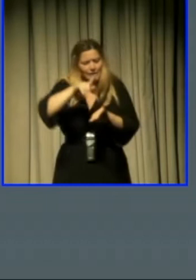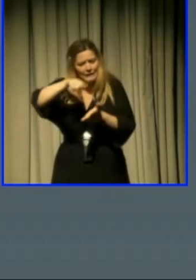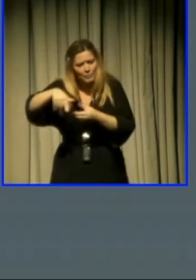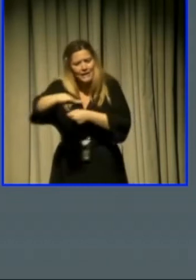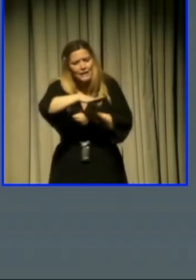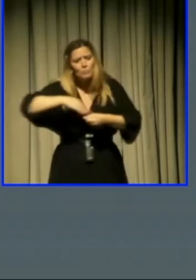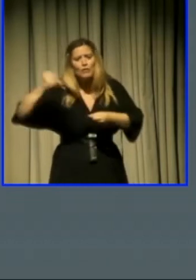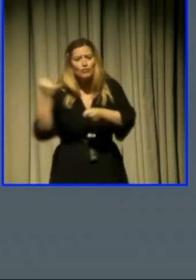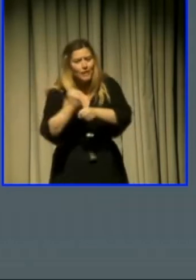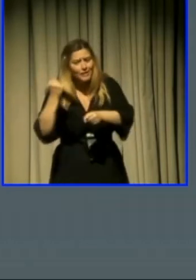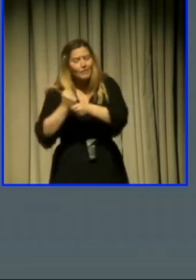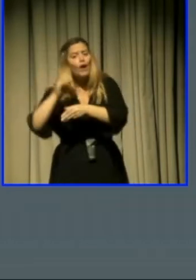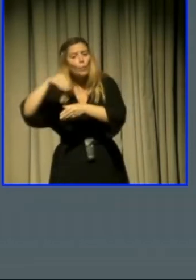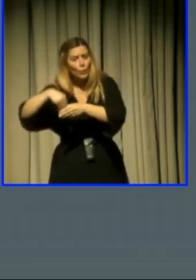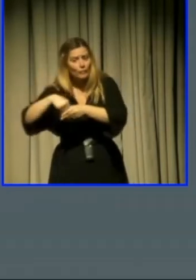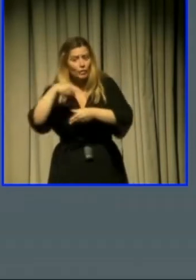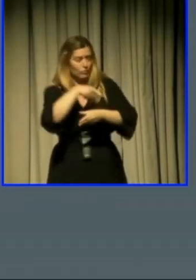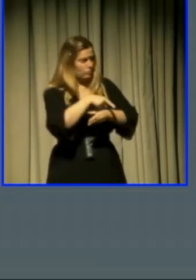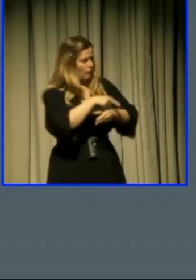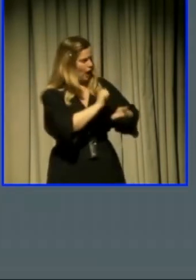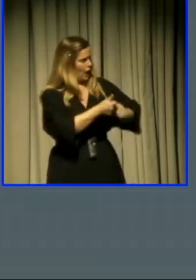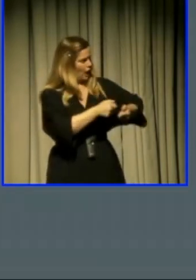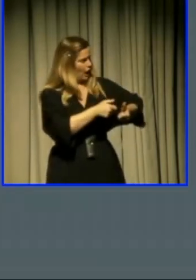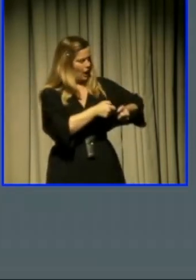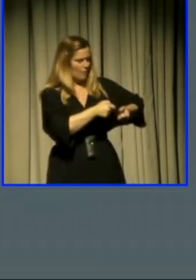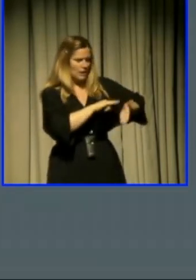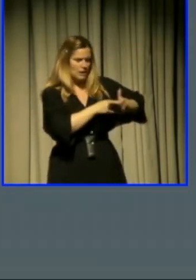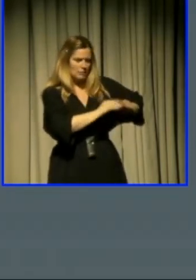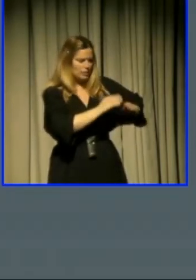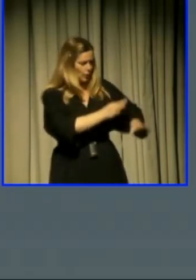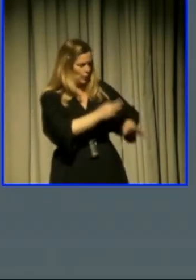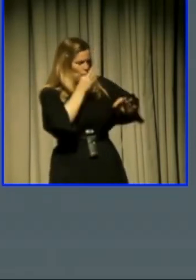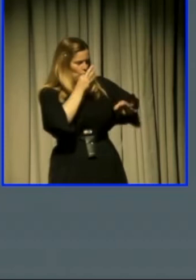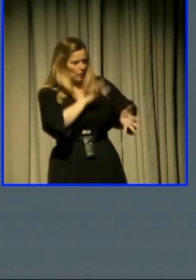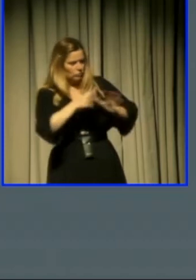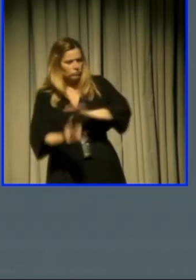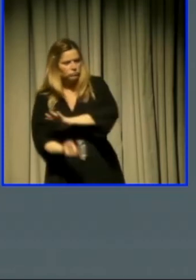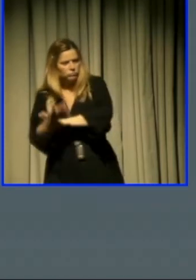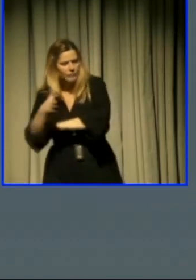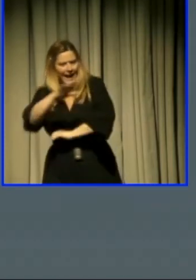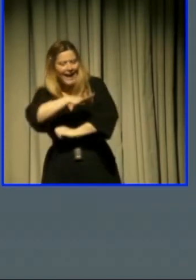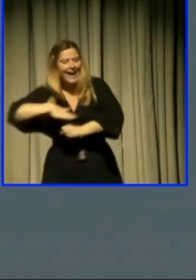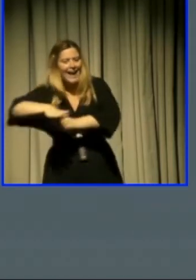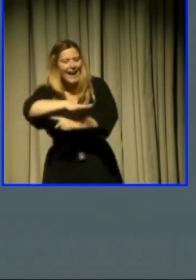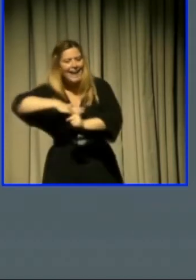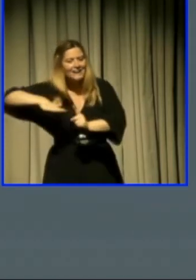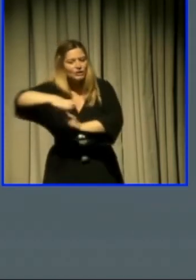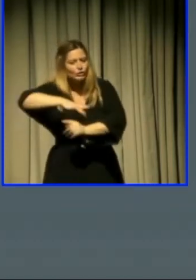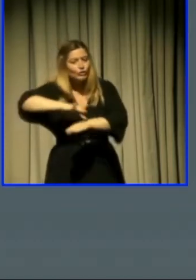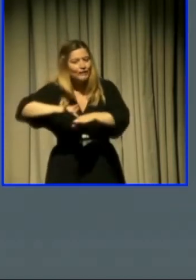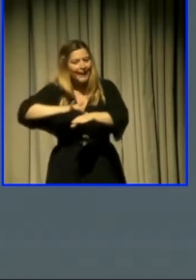digital environments that foster collaboration and creativity. Because I think one thing that a lot of people